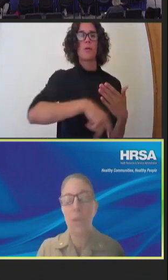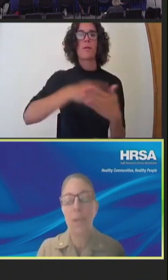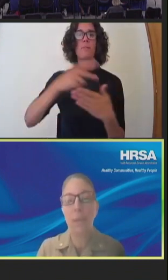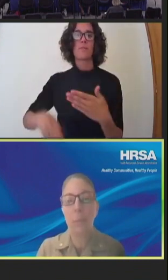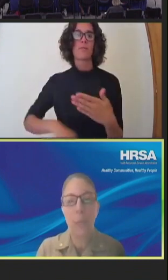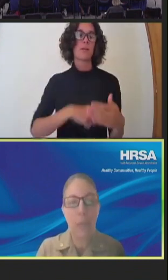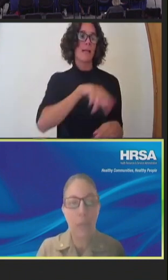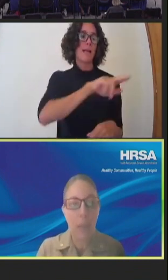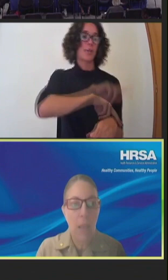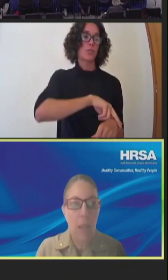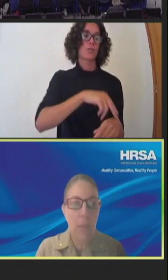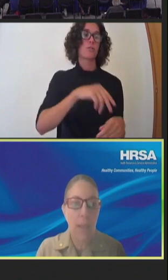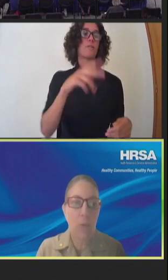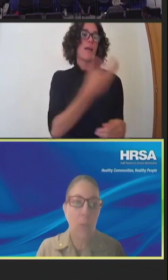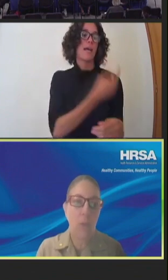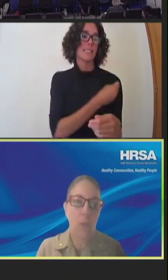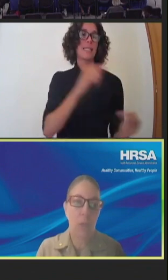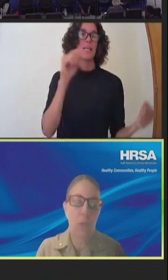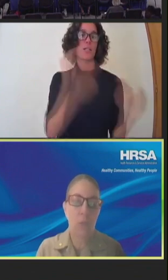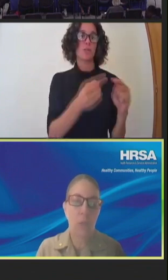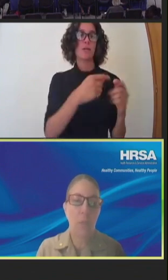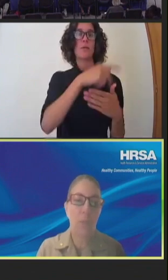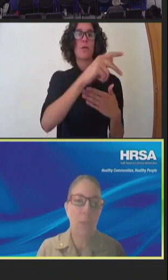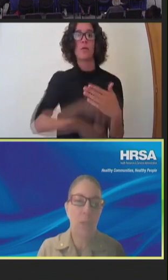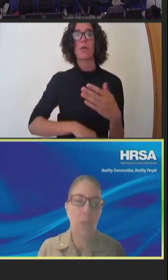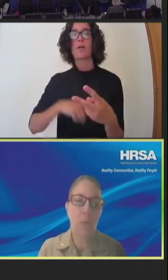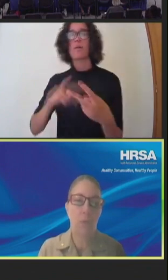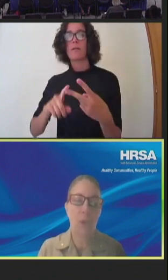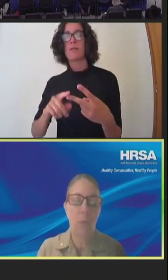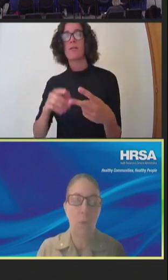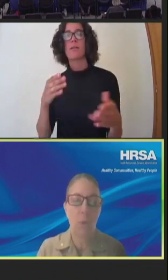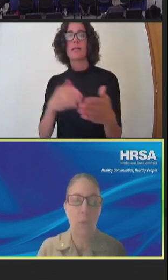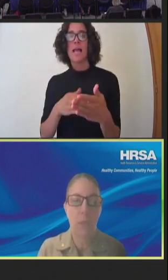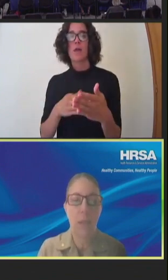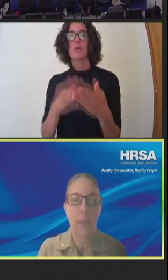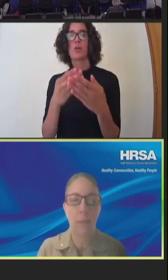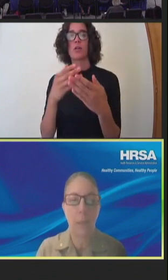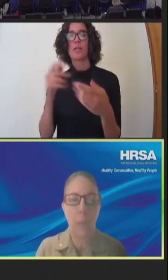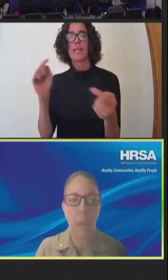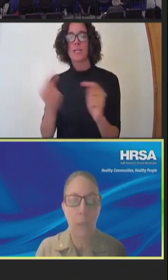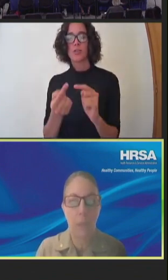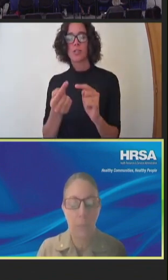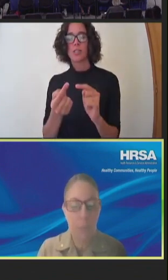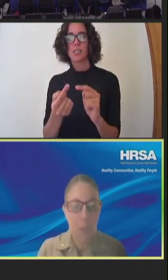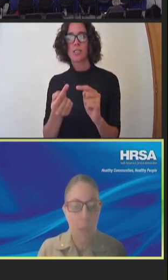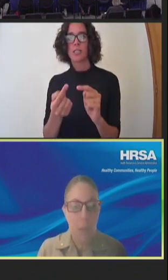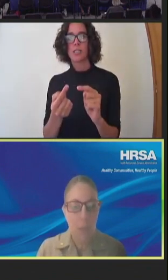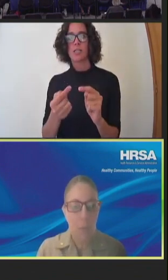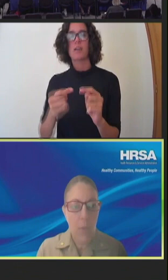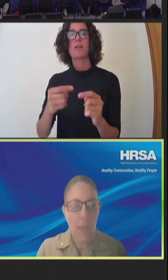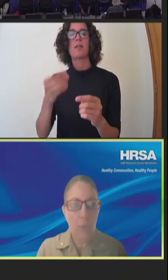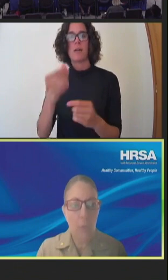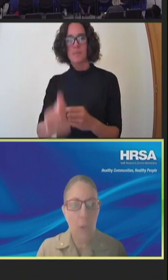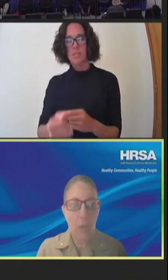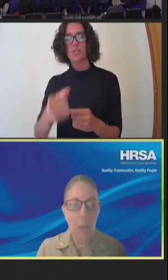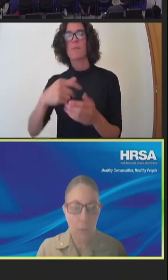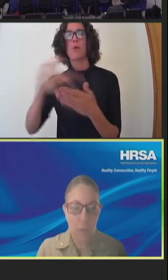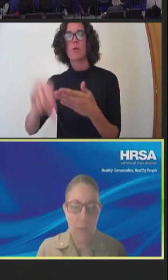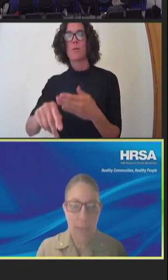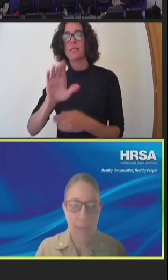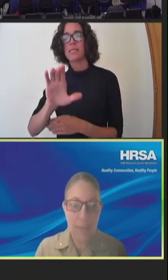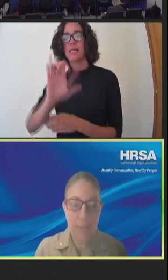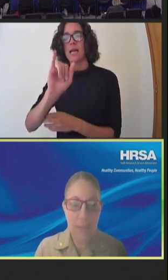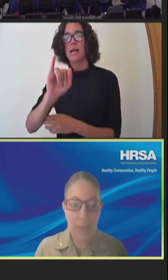or VICP, and the Countermeasures Injury Compensation Program, or CICP. So as we all